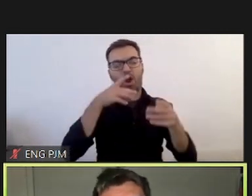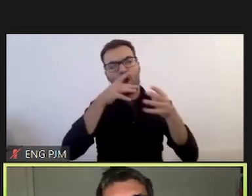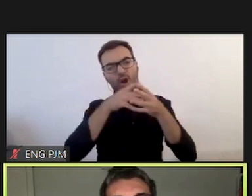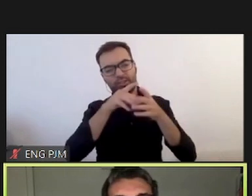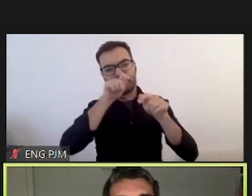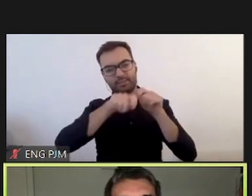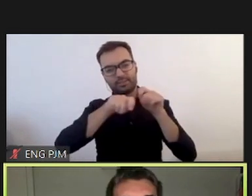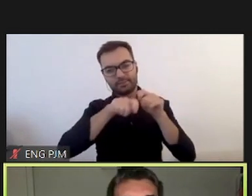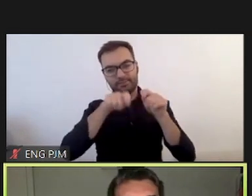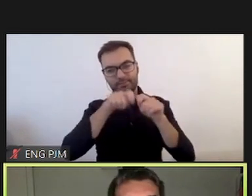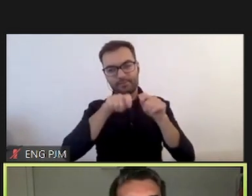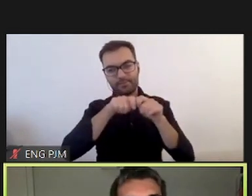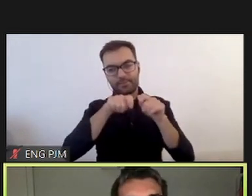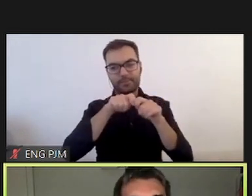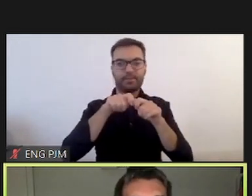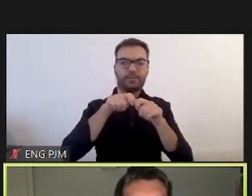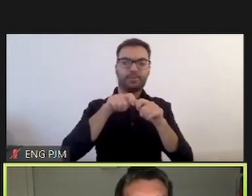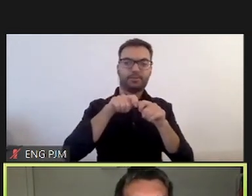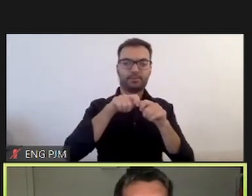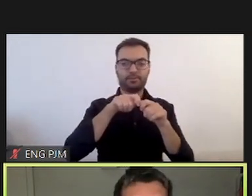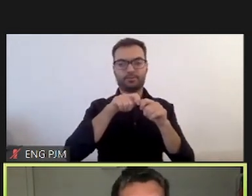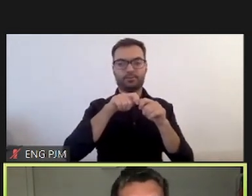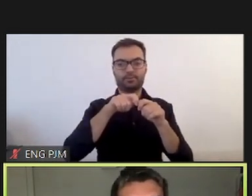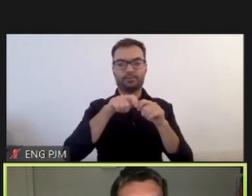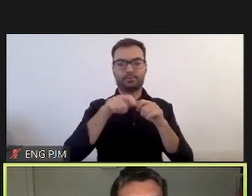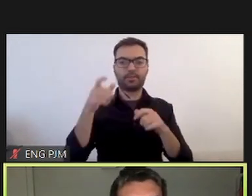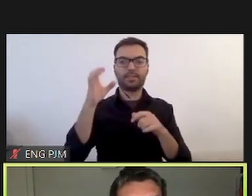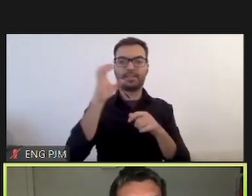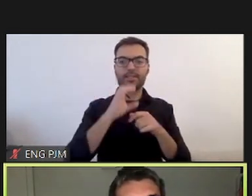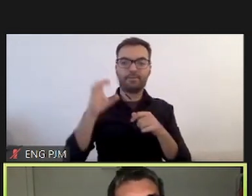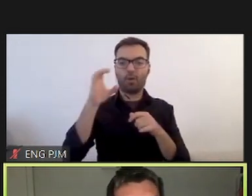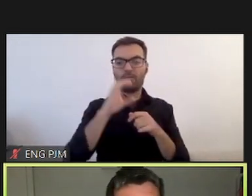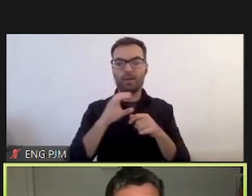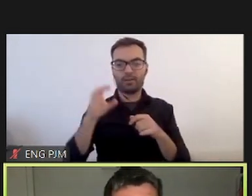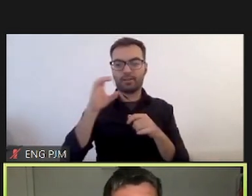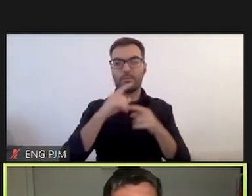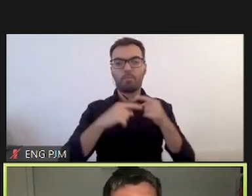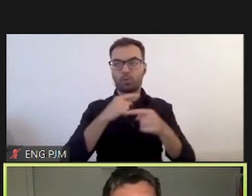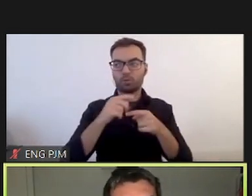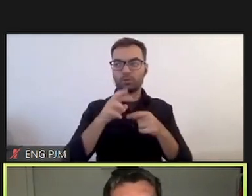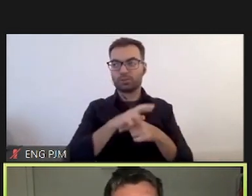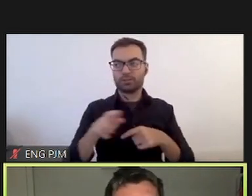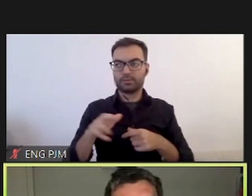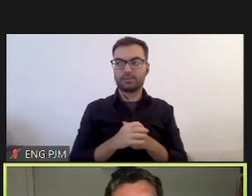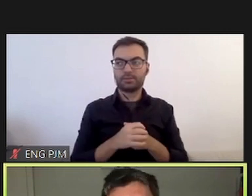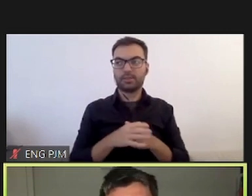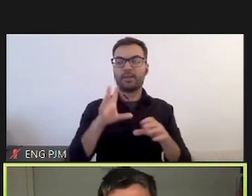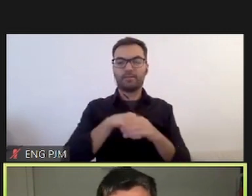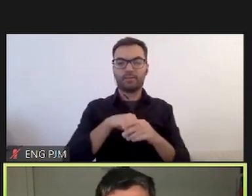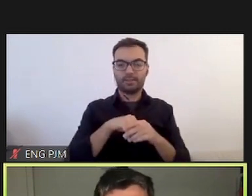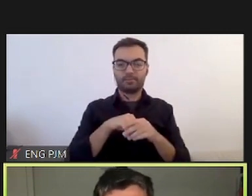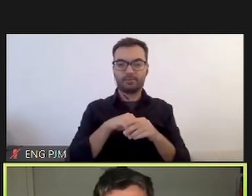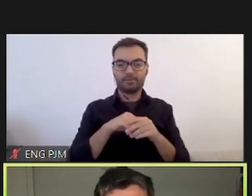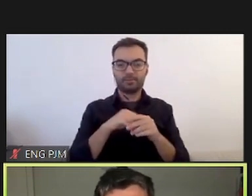verify the digital product,